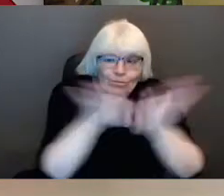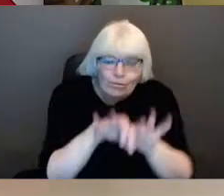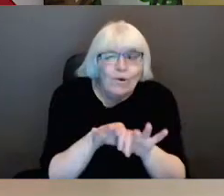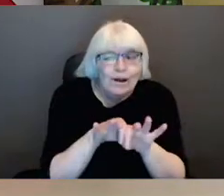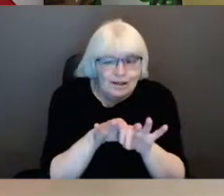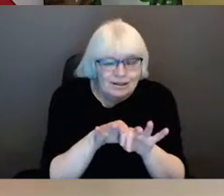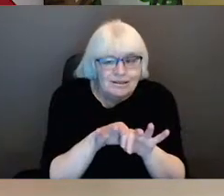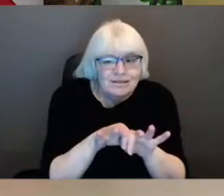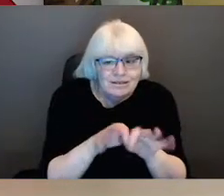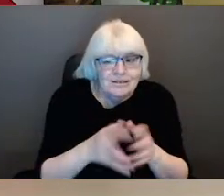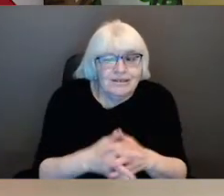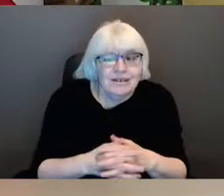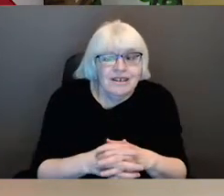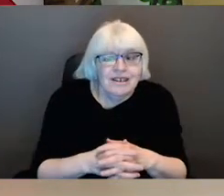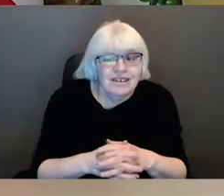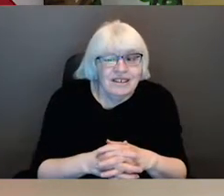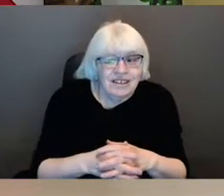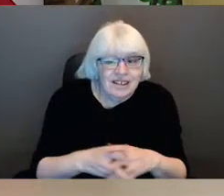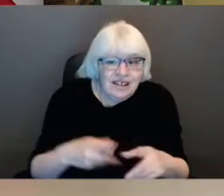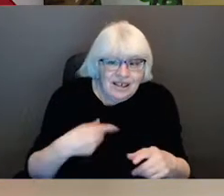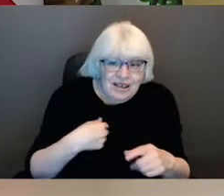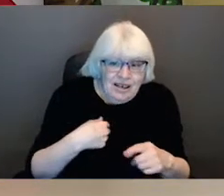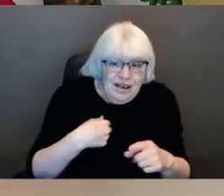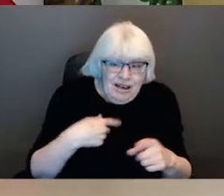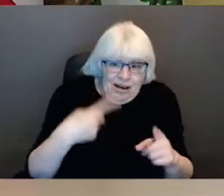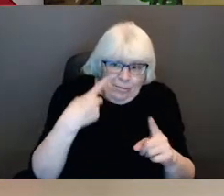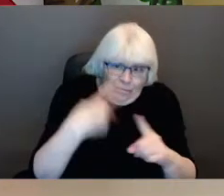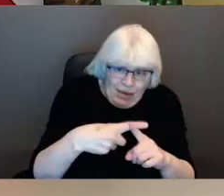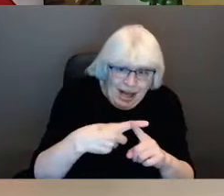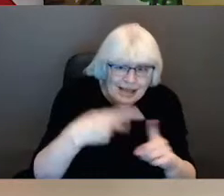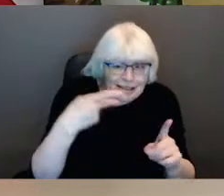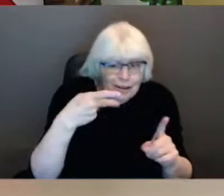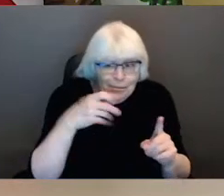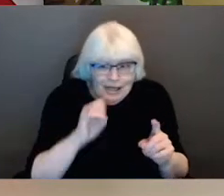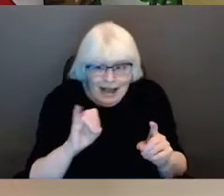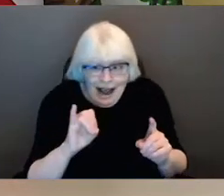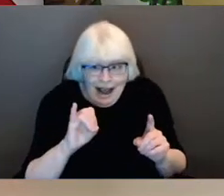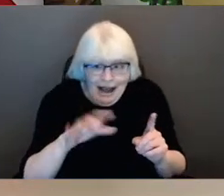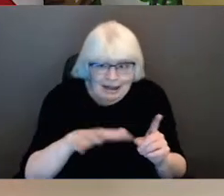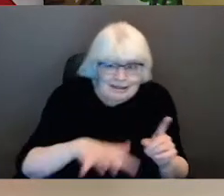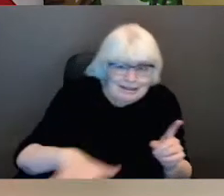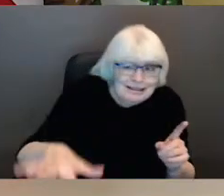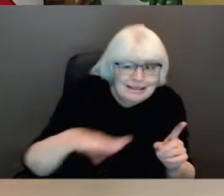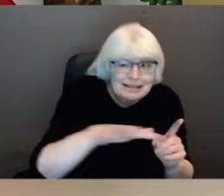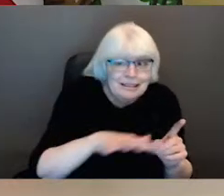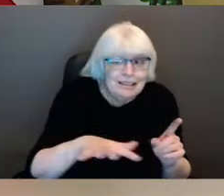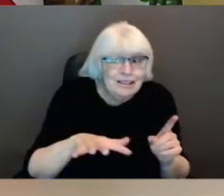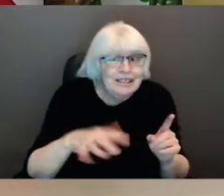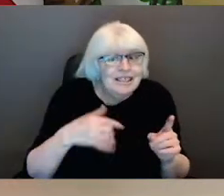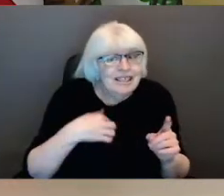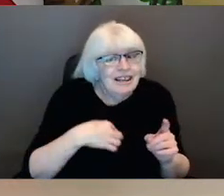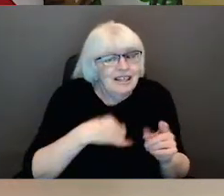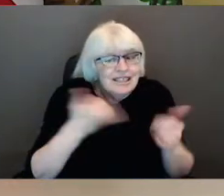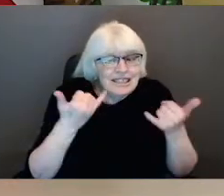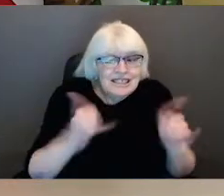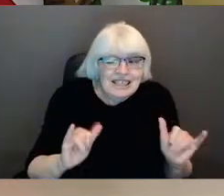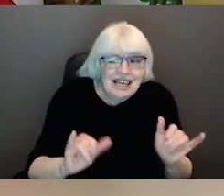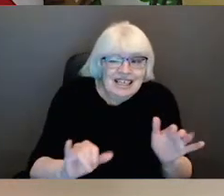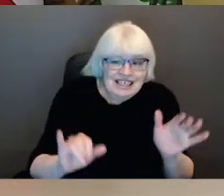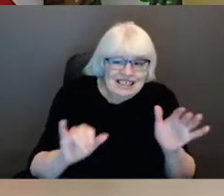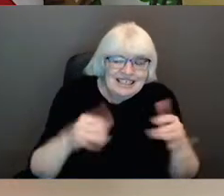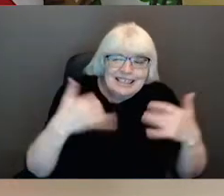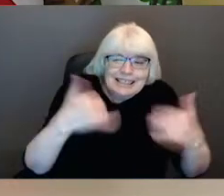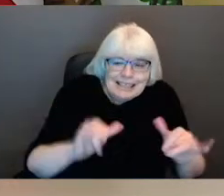the provinces that is still trying to do that in terms of identifying close contacts. We know that the risk is